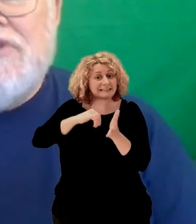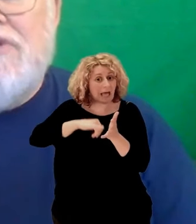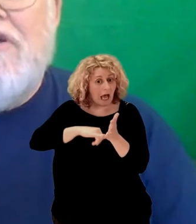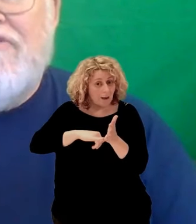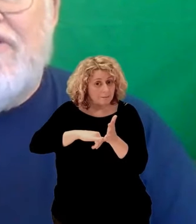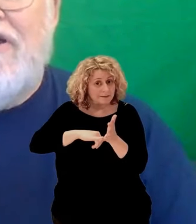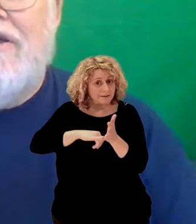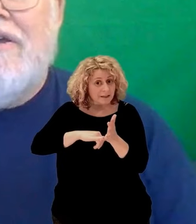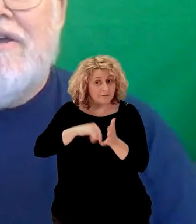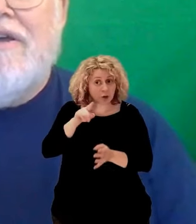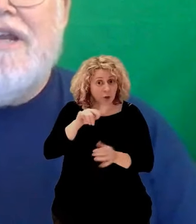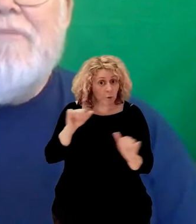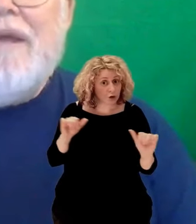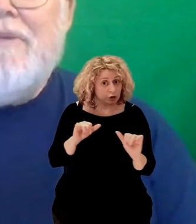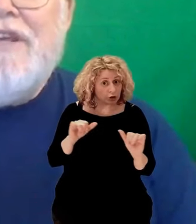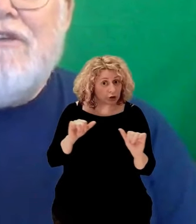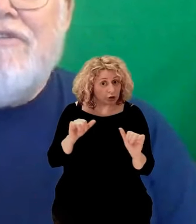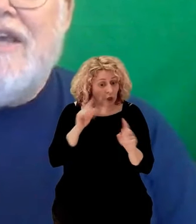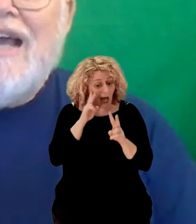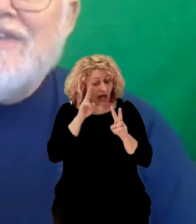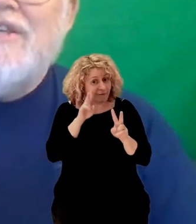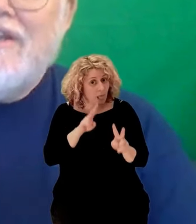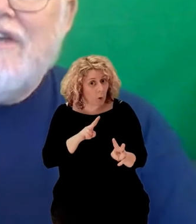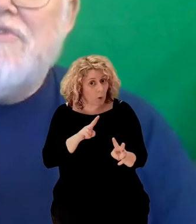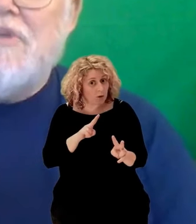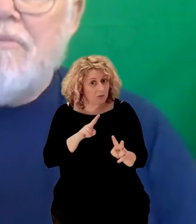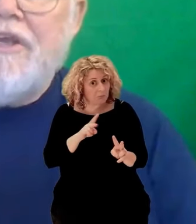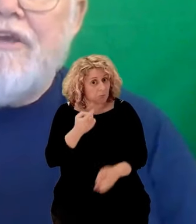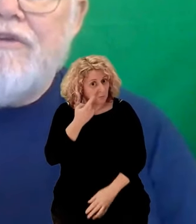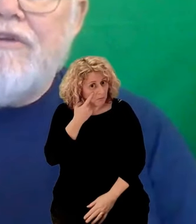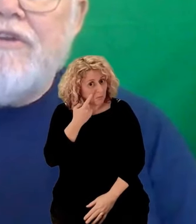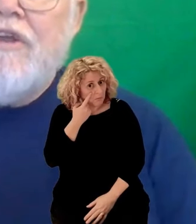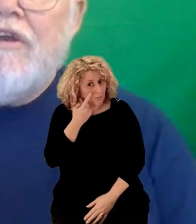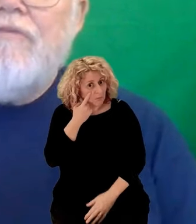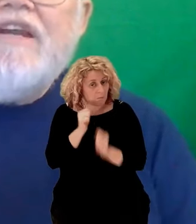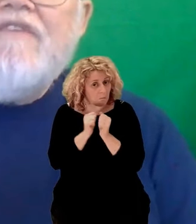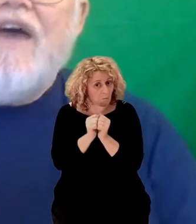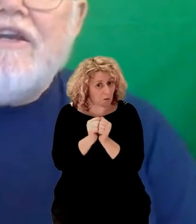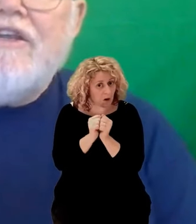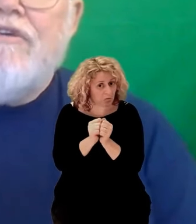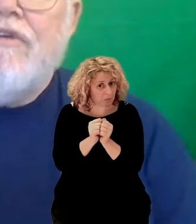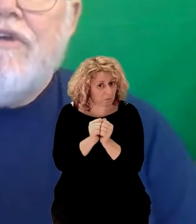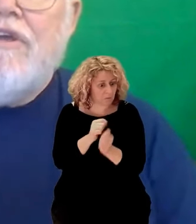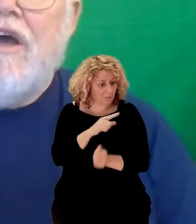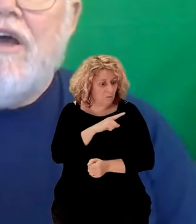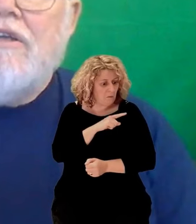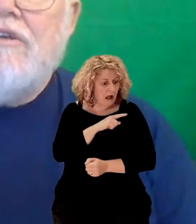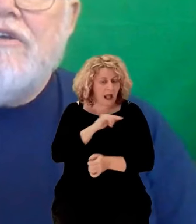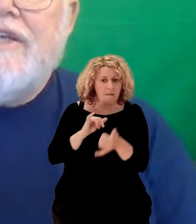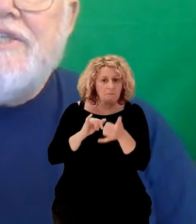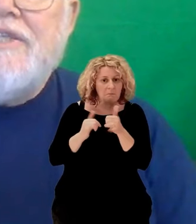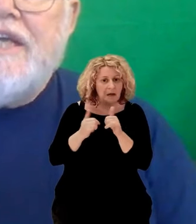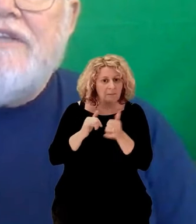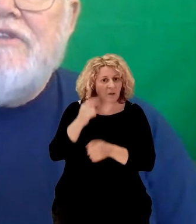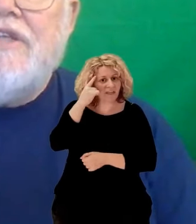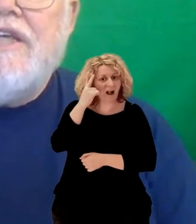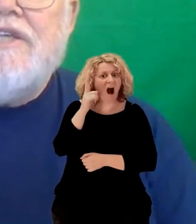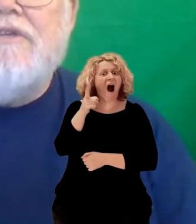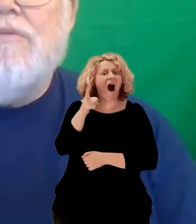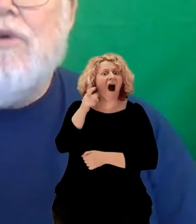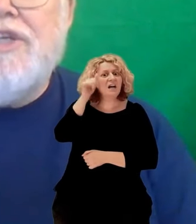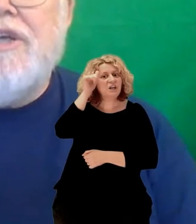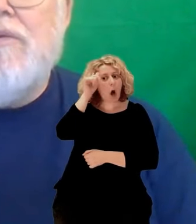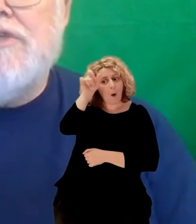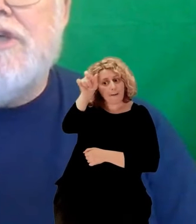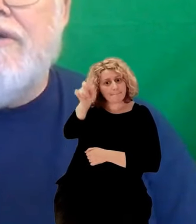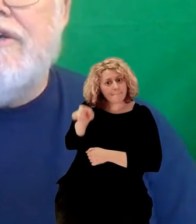see what's on offer. And it may be that you think, actually, I know somebody who could really value listening into these